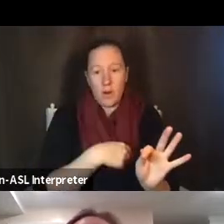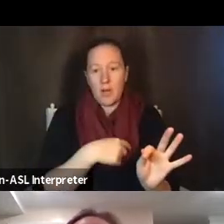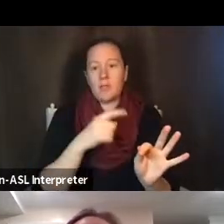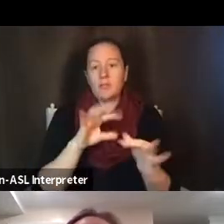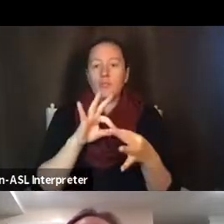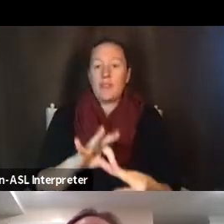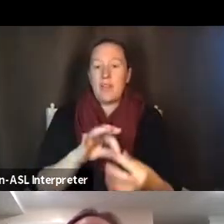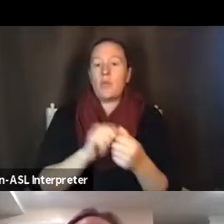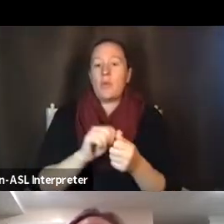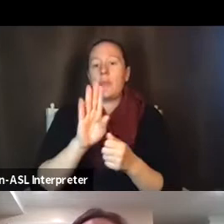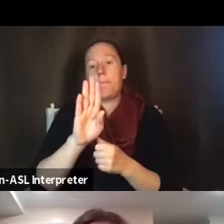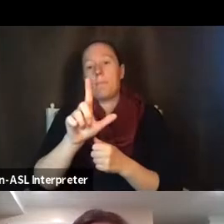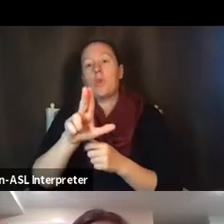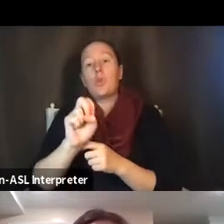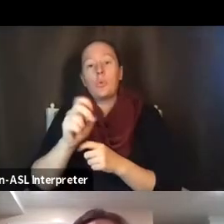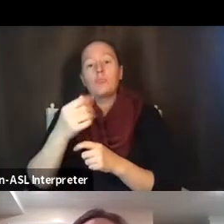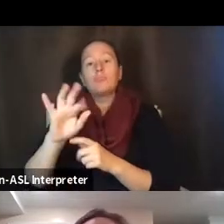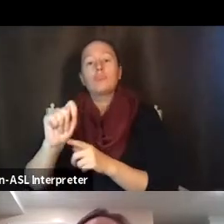blueprint laid out